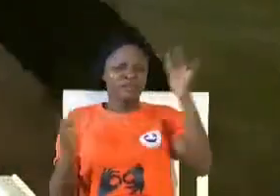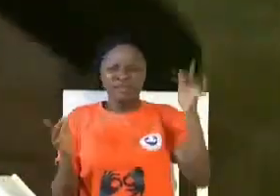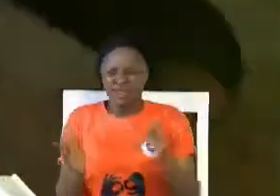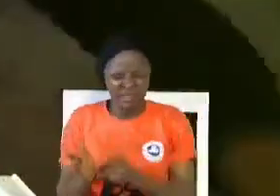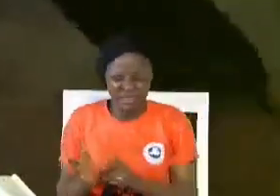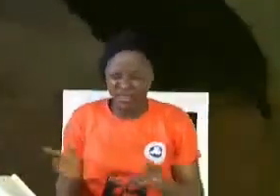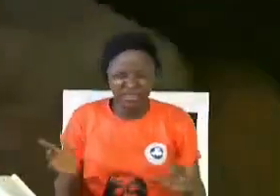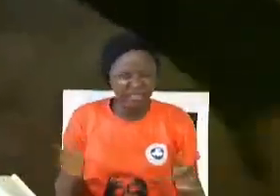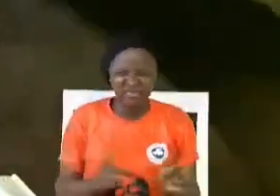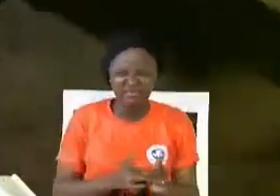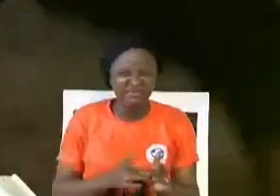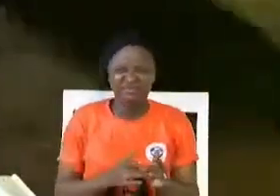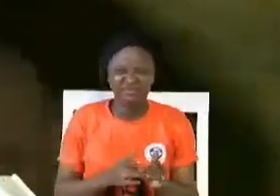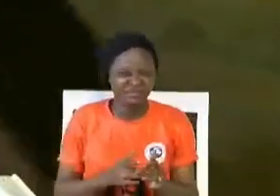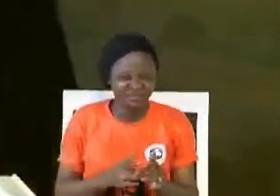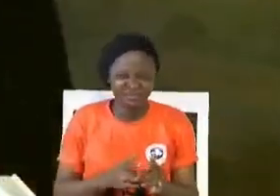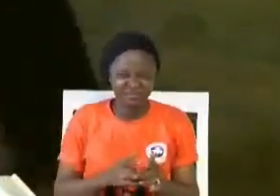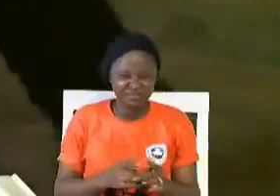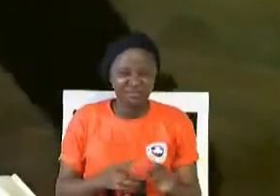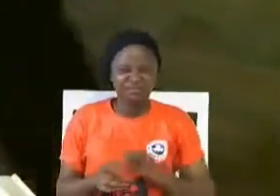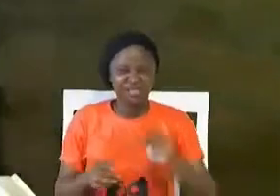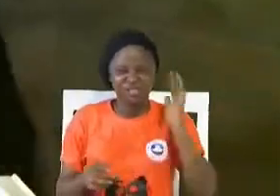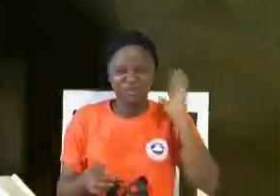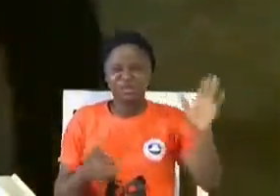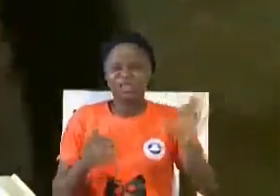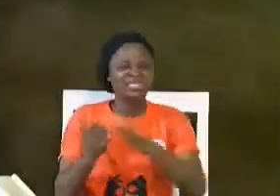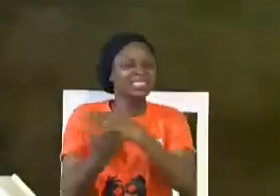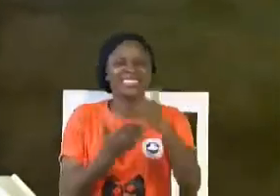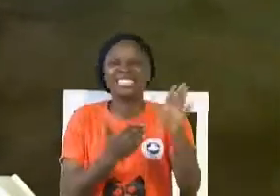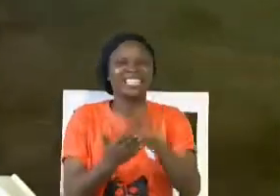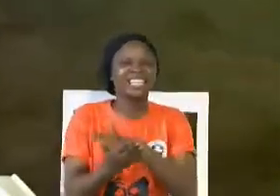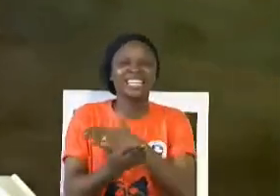Jesus, I will sing.